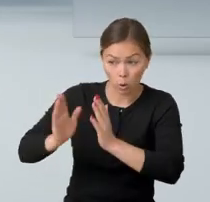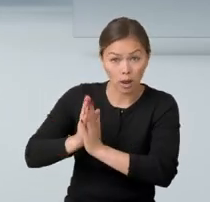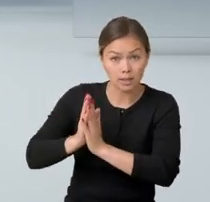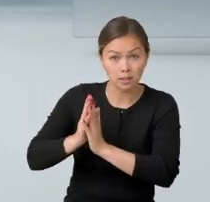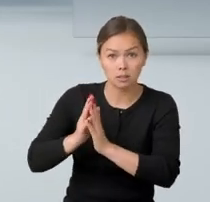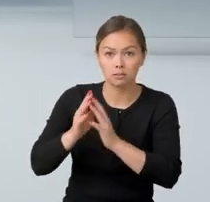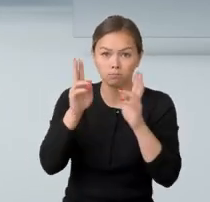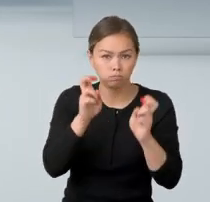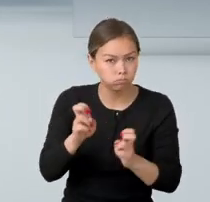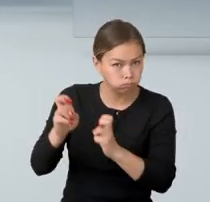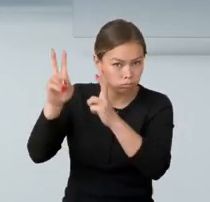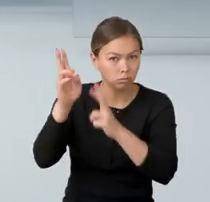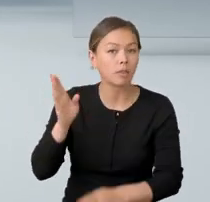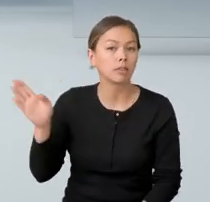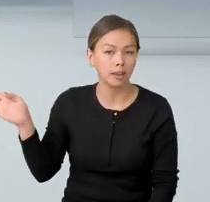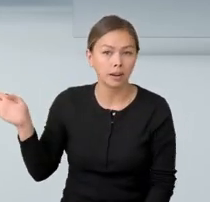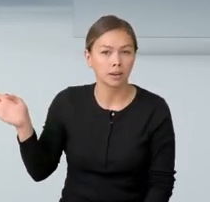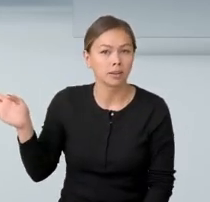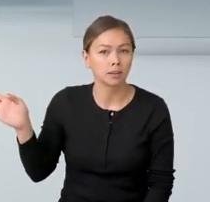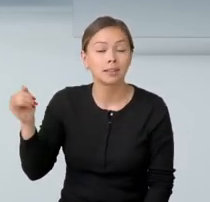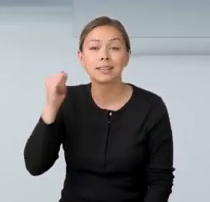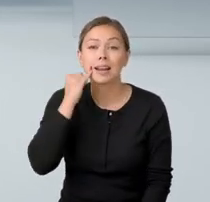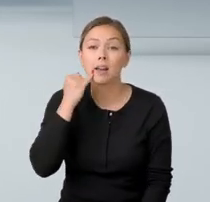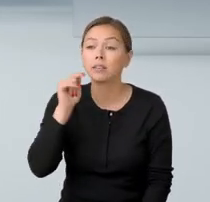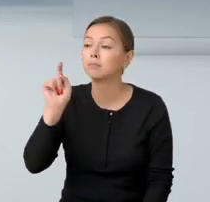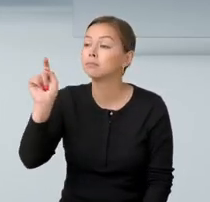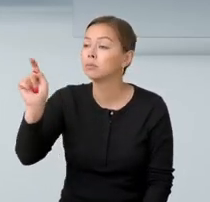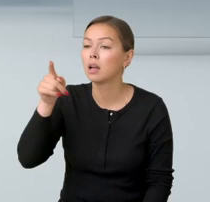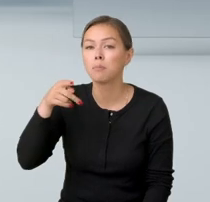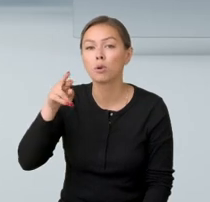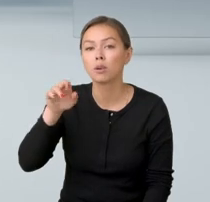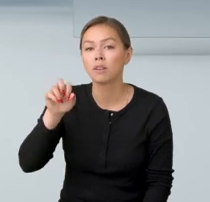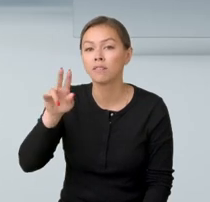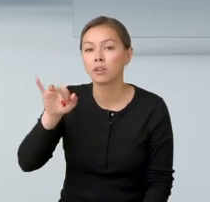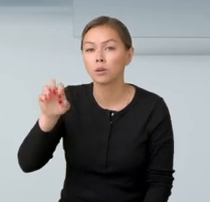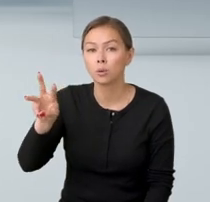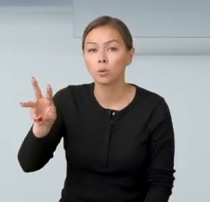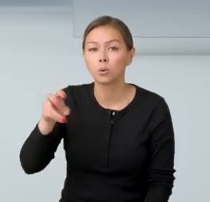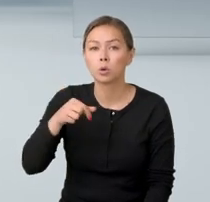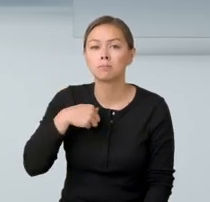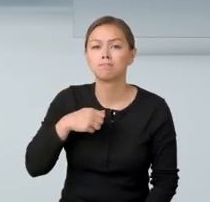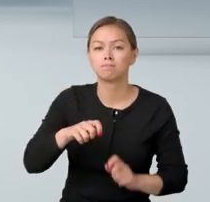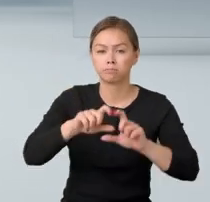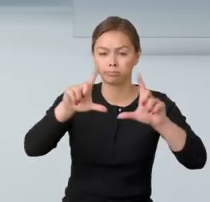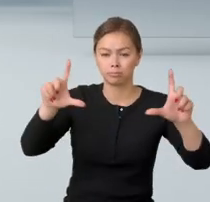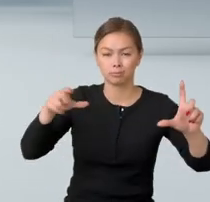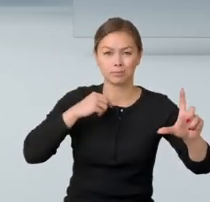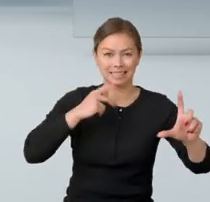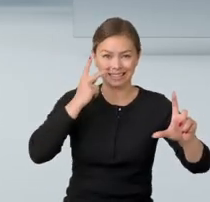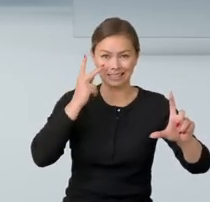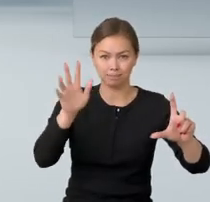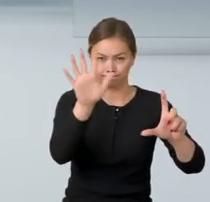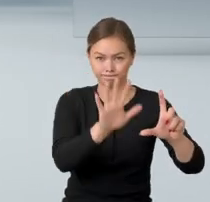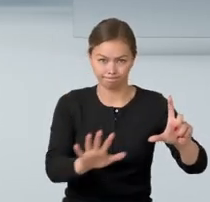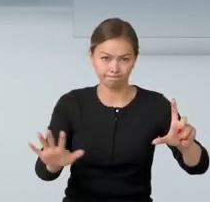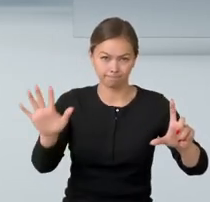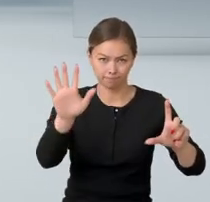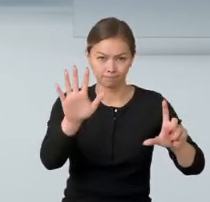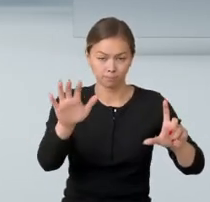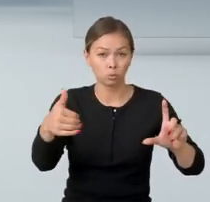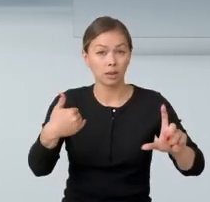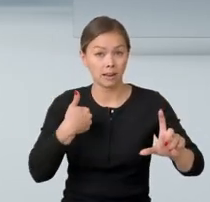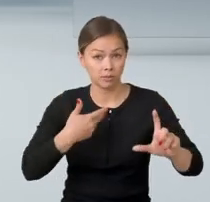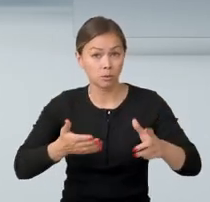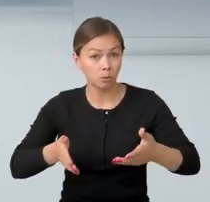finance requests are here in this canvas app and if I go in the preview button I can see how it